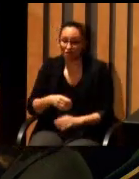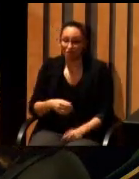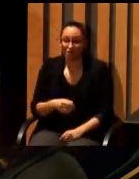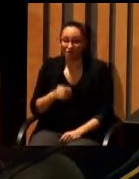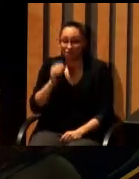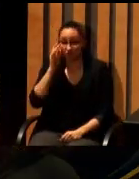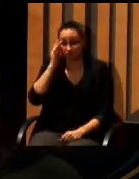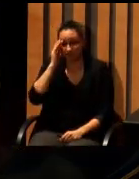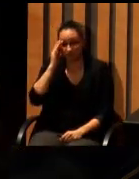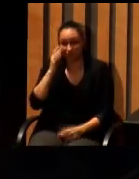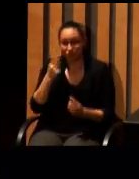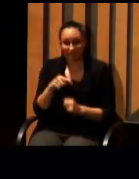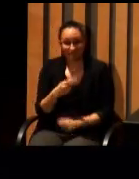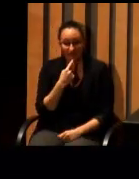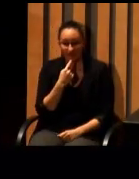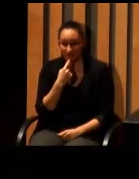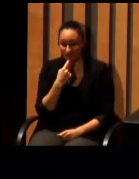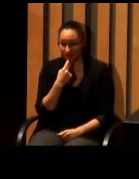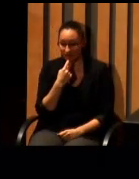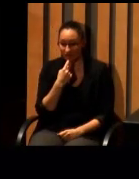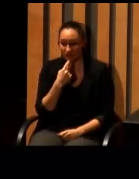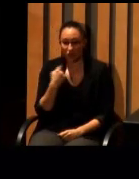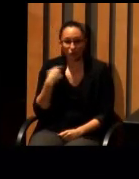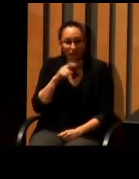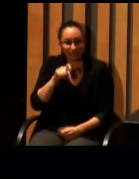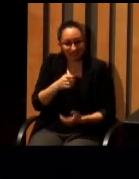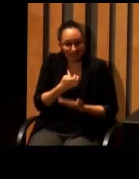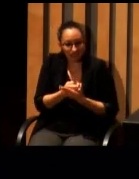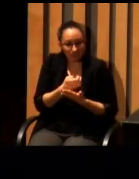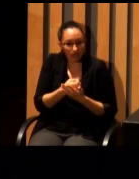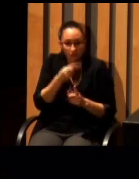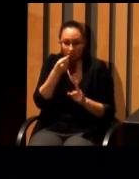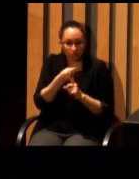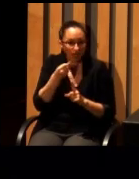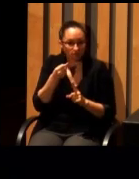anyone when he said this, it has to be some economic impact.